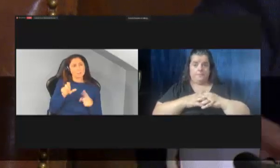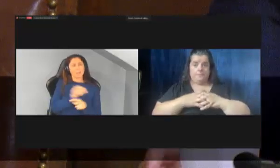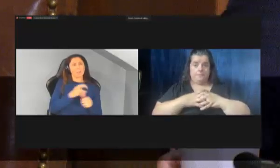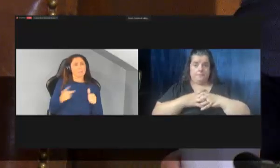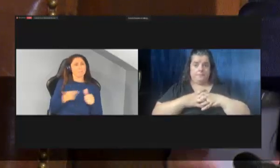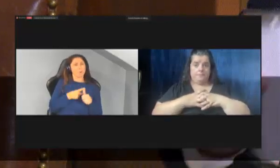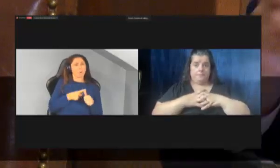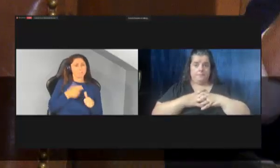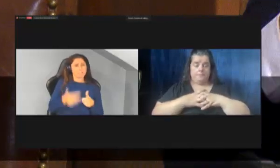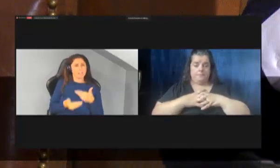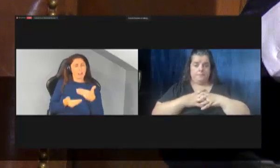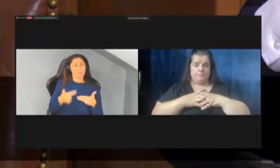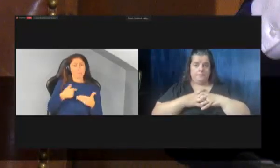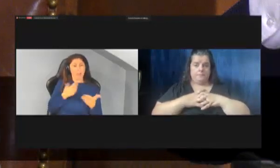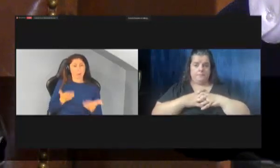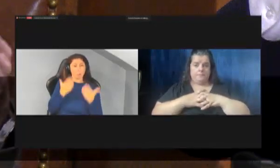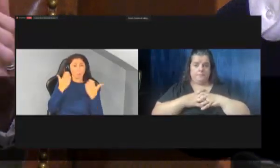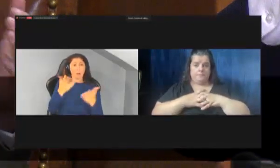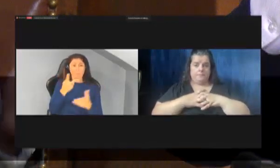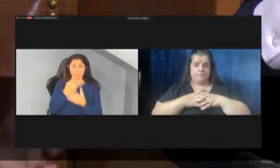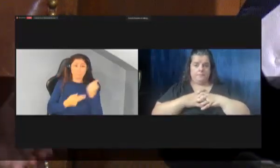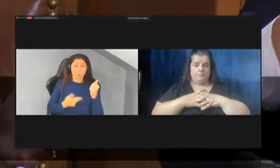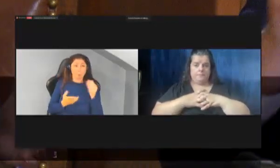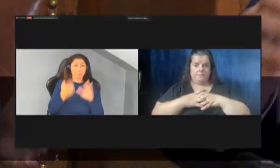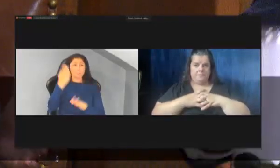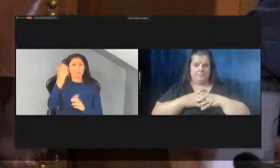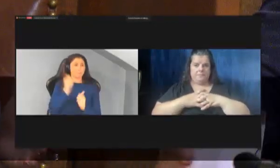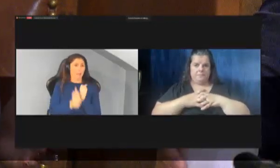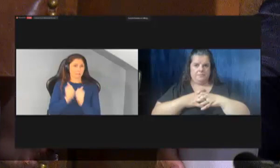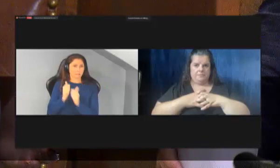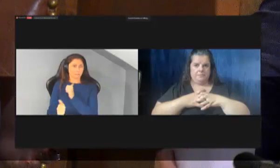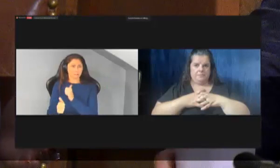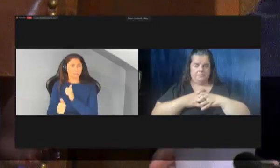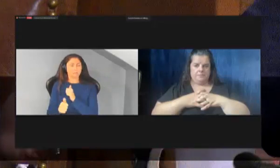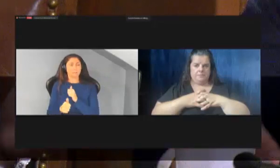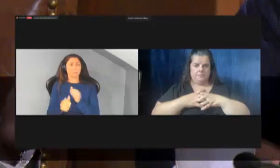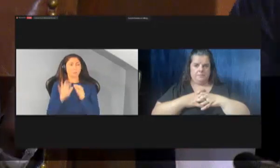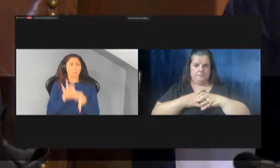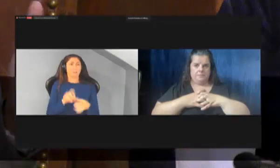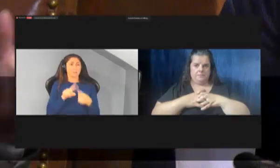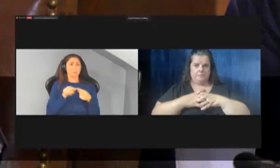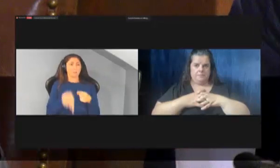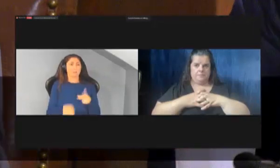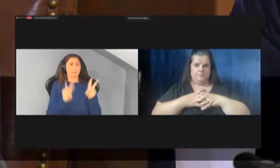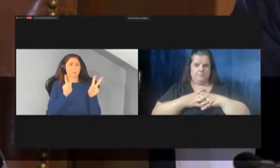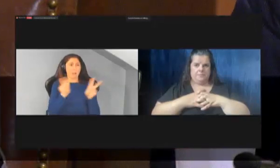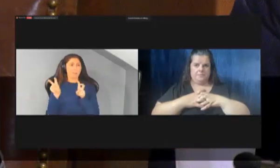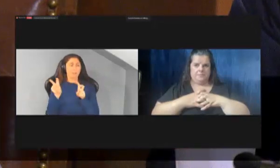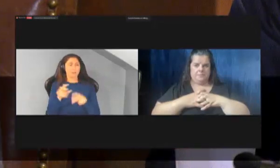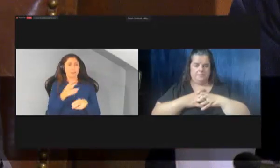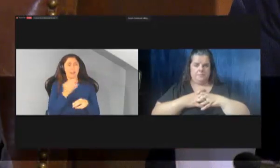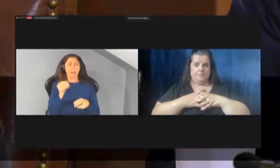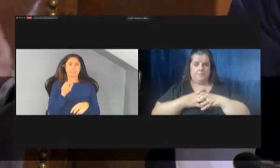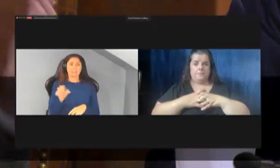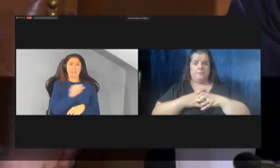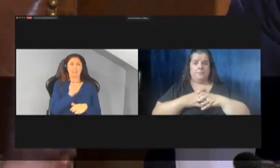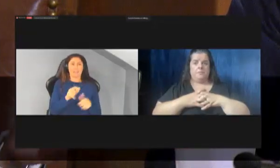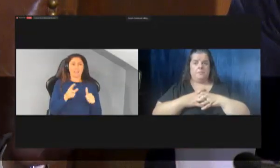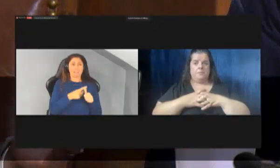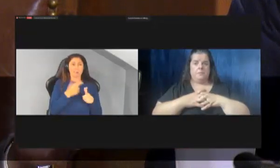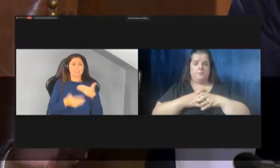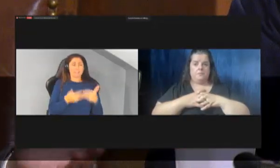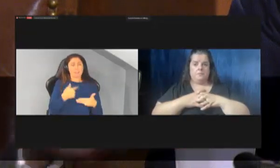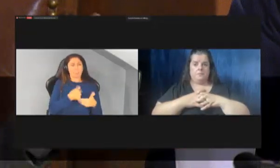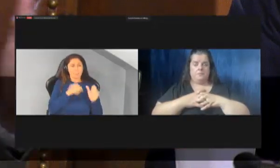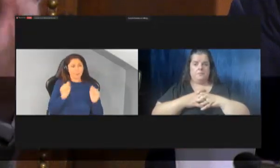recommend passing this both bills today related to this topic, and taking that first step so that we can